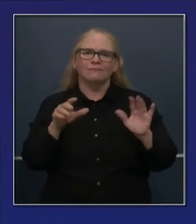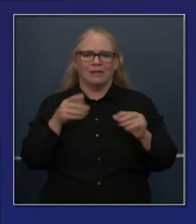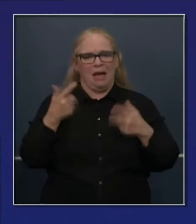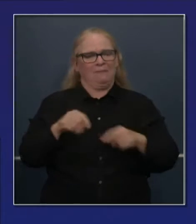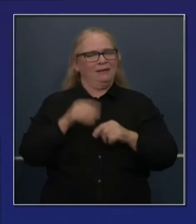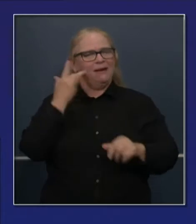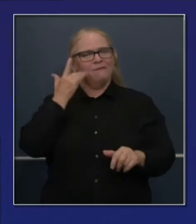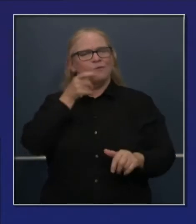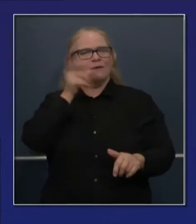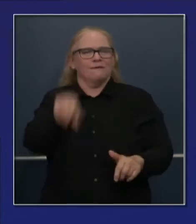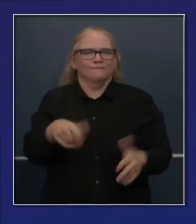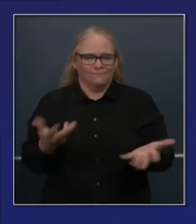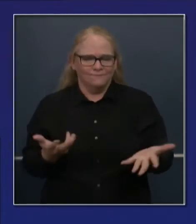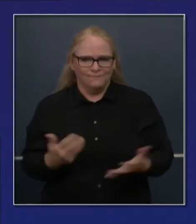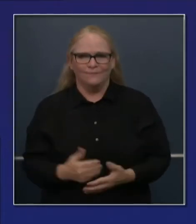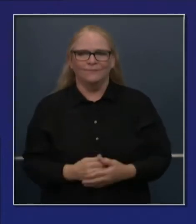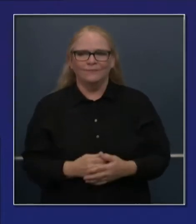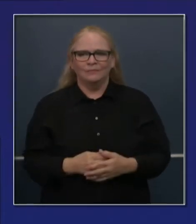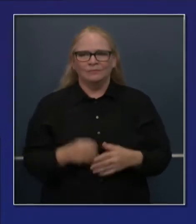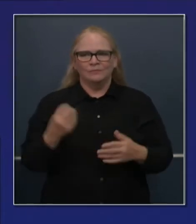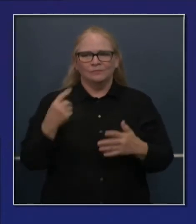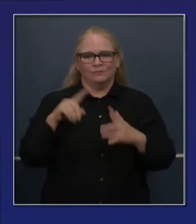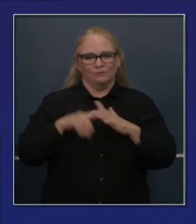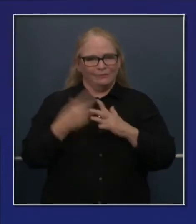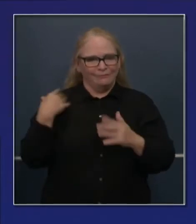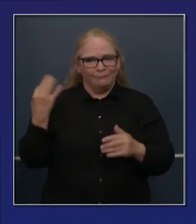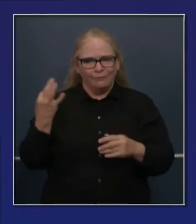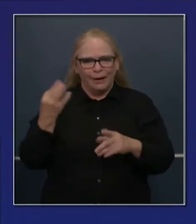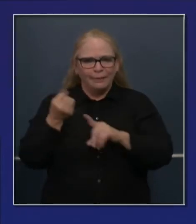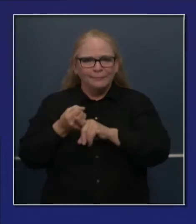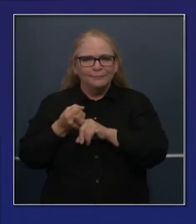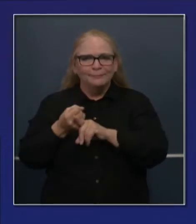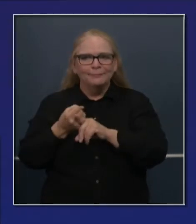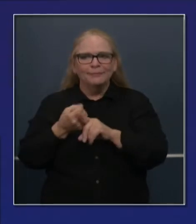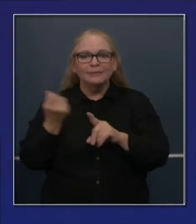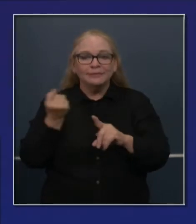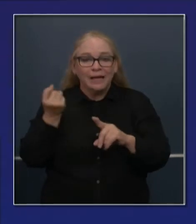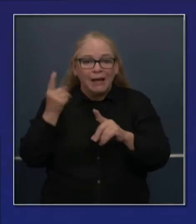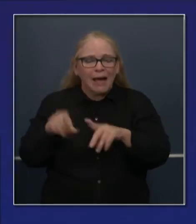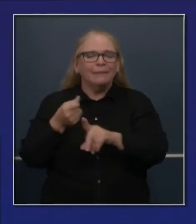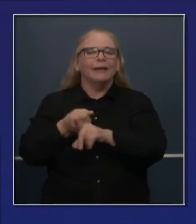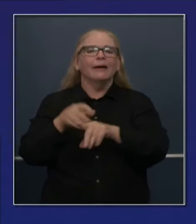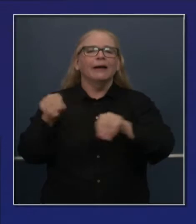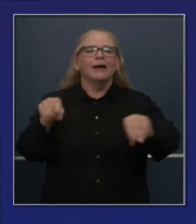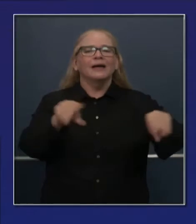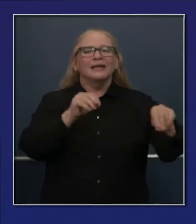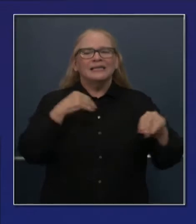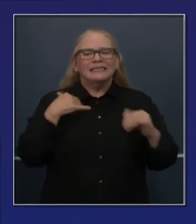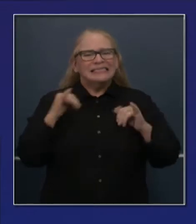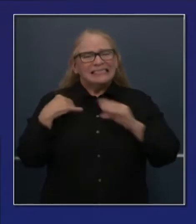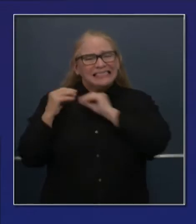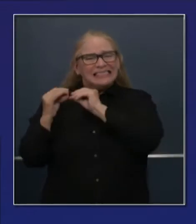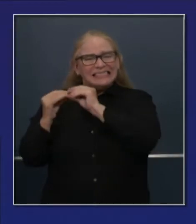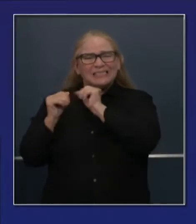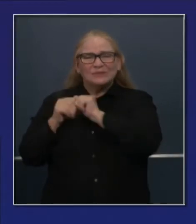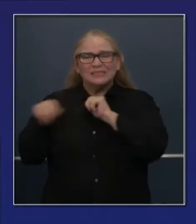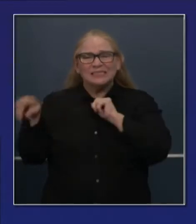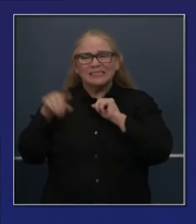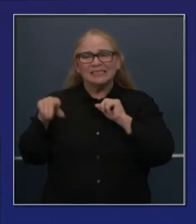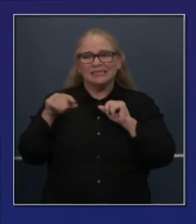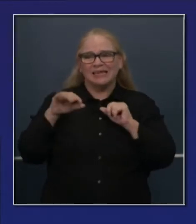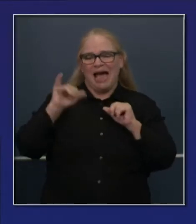I left you on Friday, worked throughout the weekend with our Energy Commission, with Cal ISO, our independent